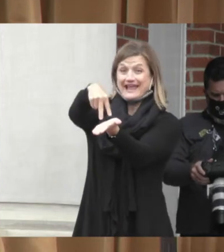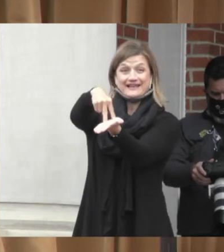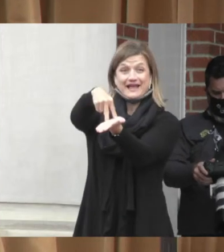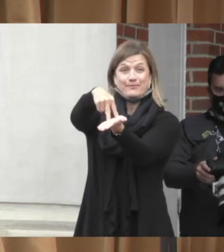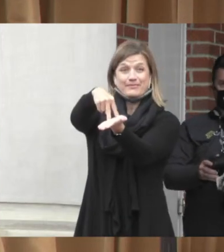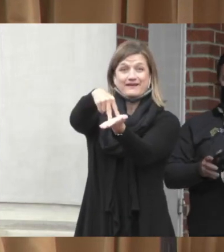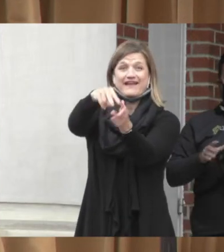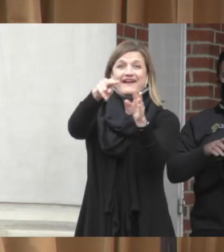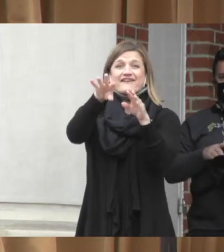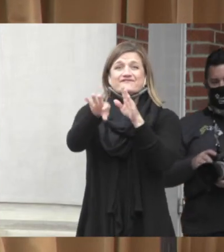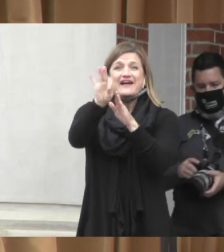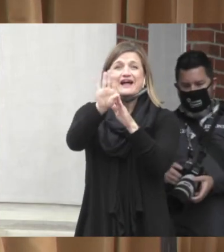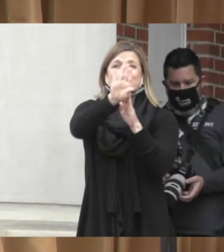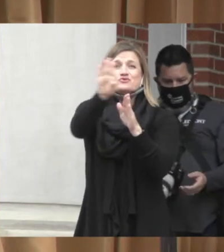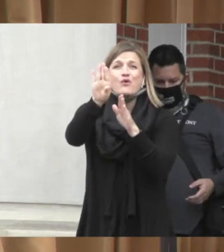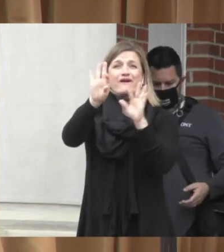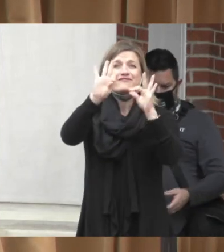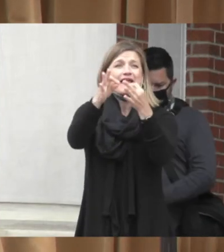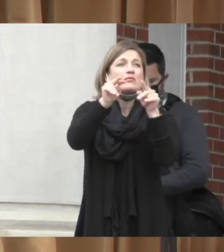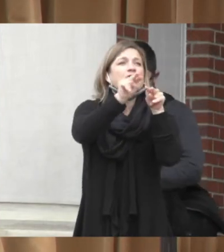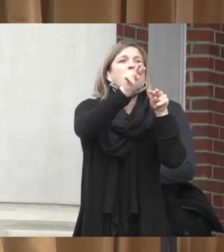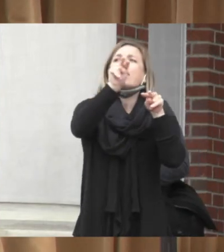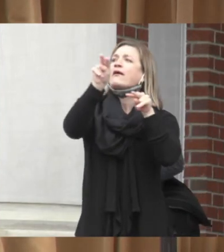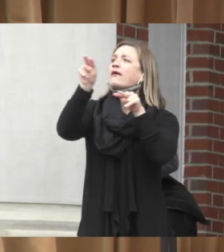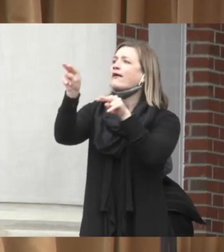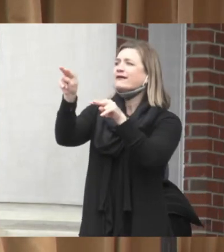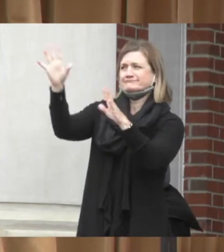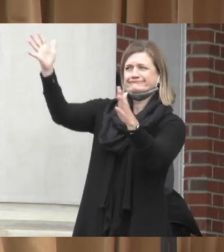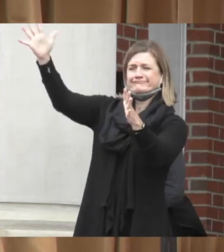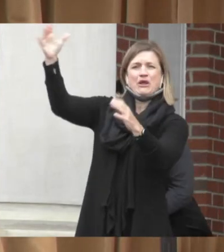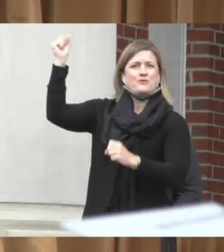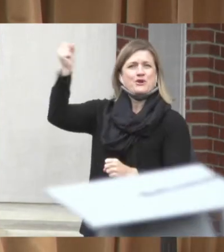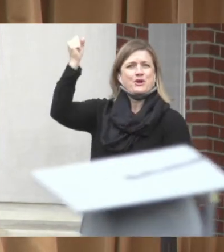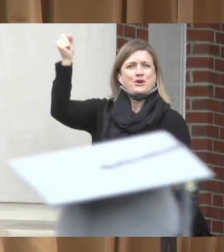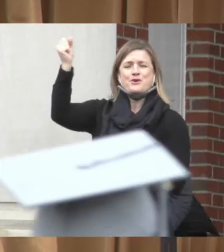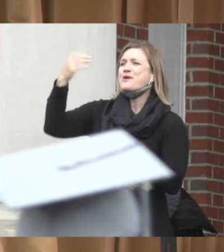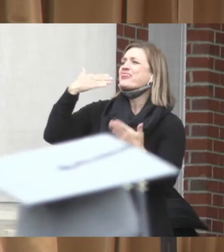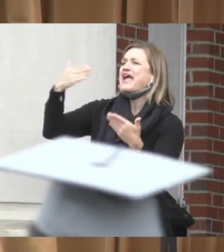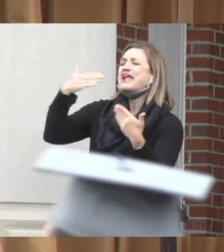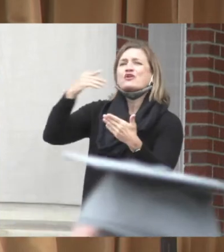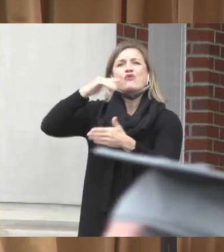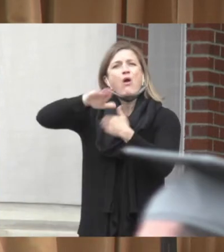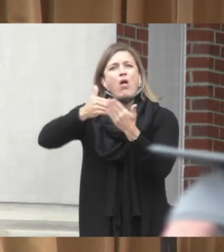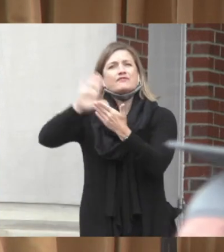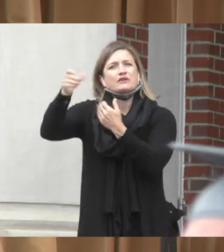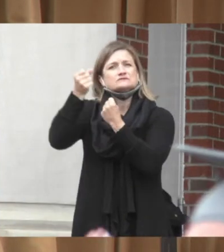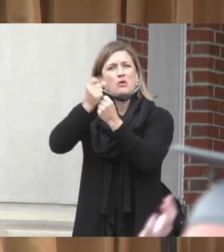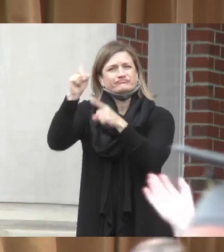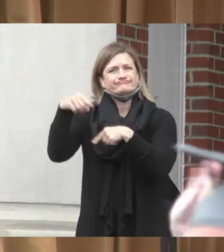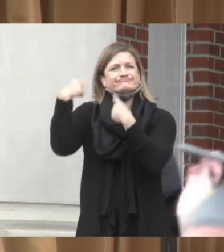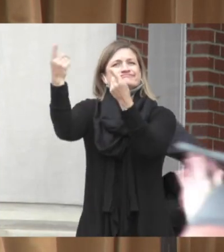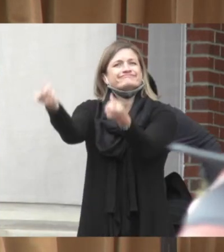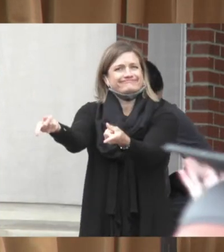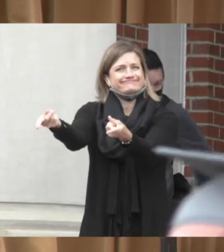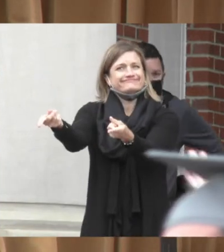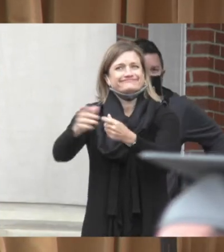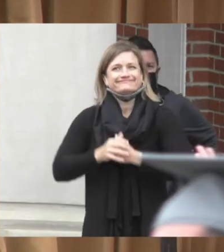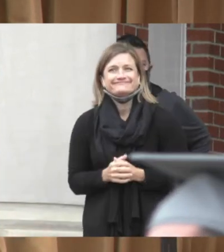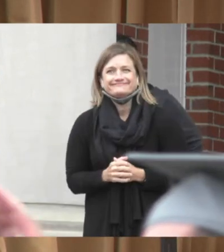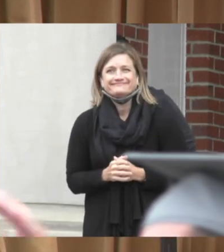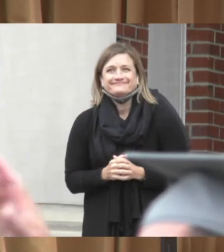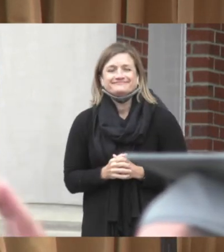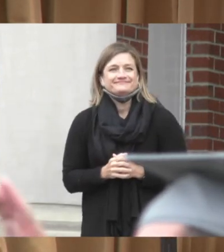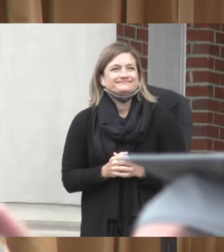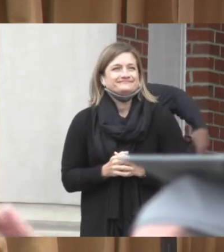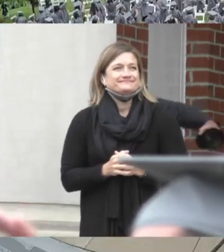look, find your family, and give them a praise and could thank you for all they've done as you've journeyed through Central